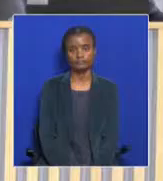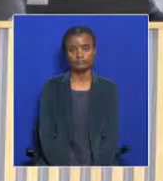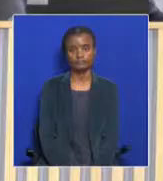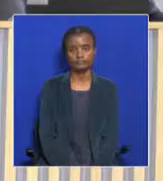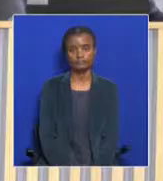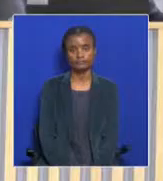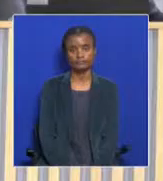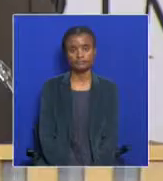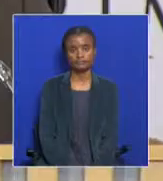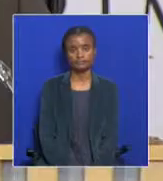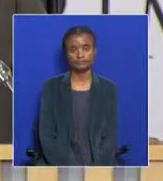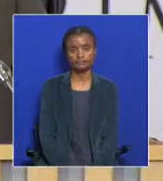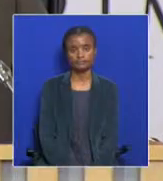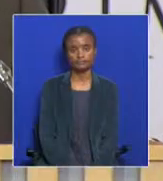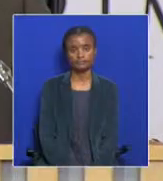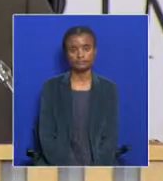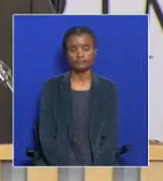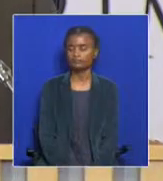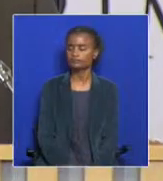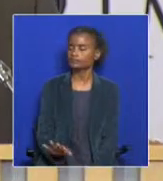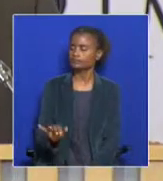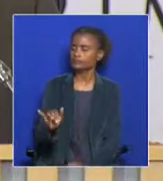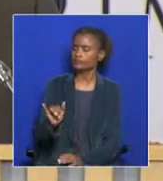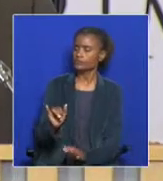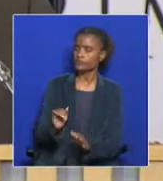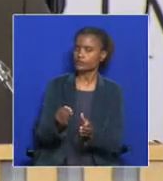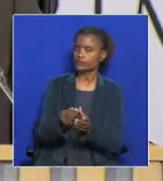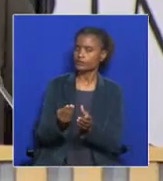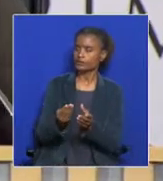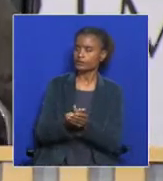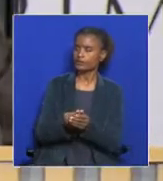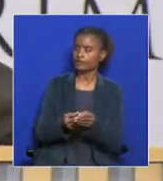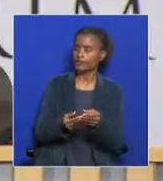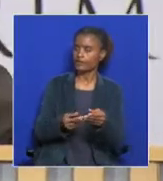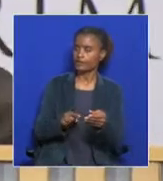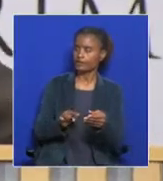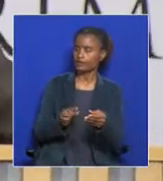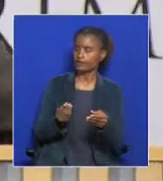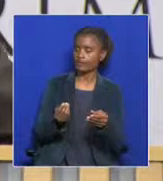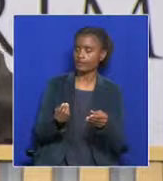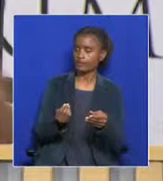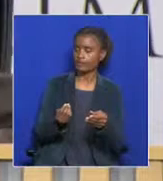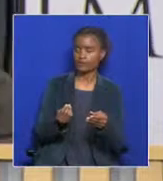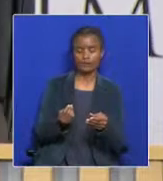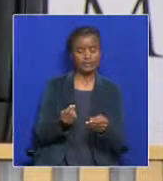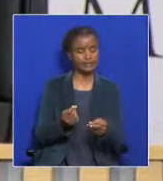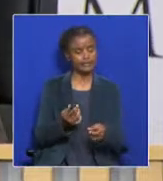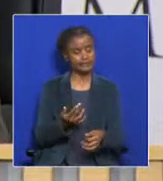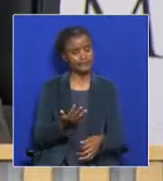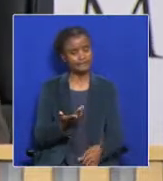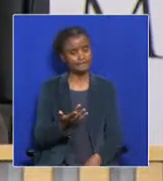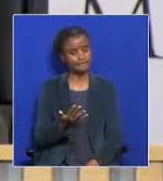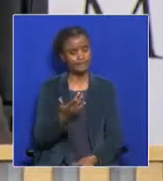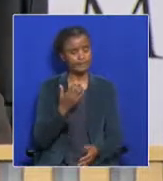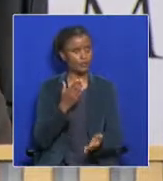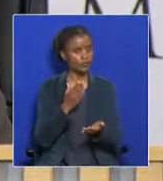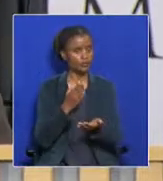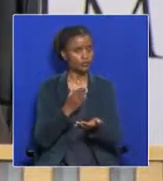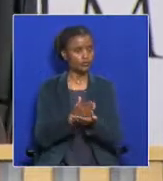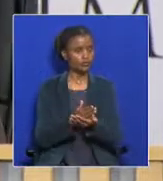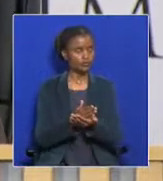Sorry, which file number? I'm not sure of my referencing. You showed it